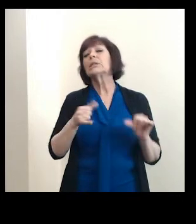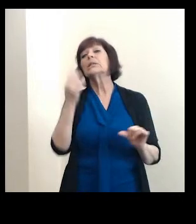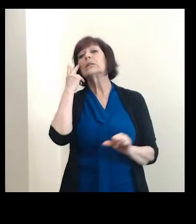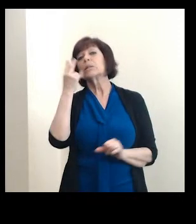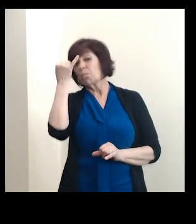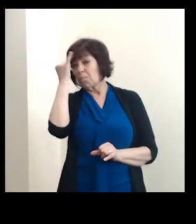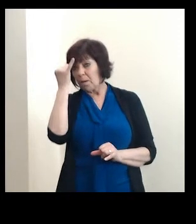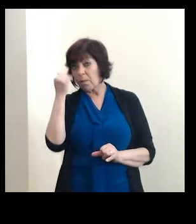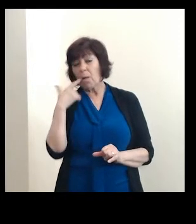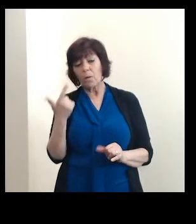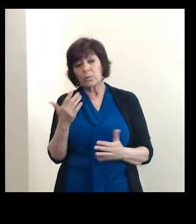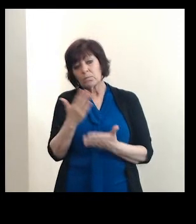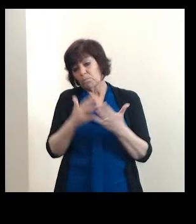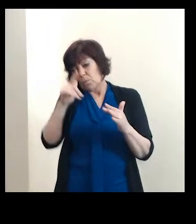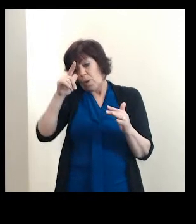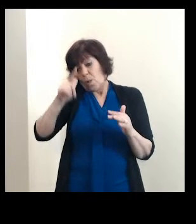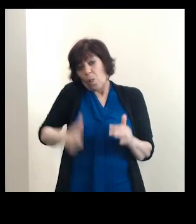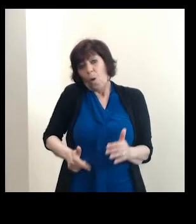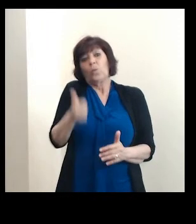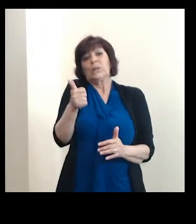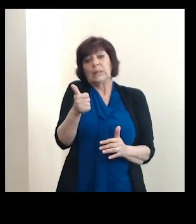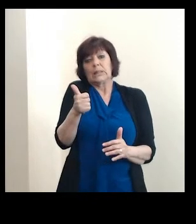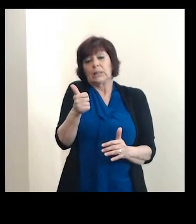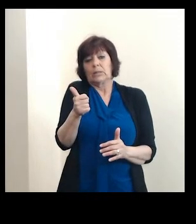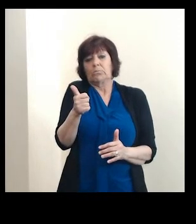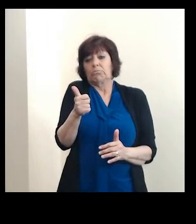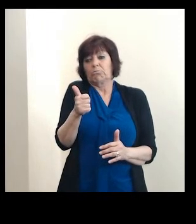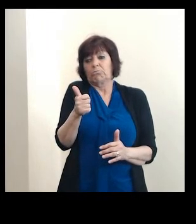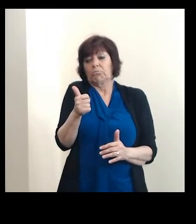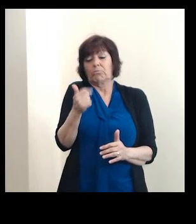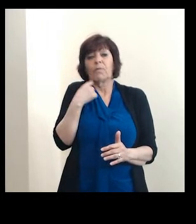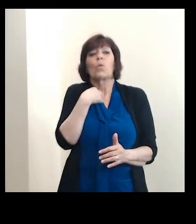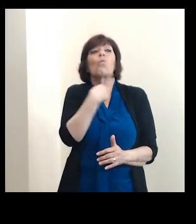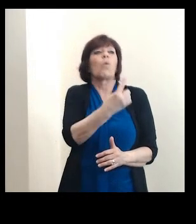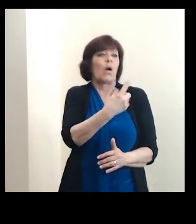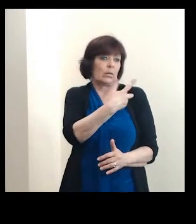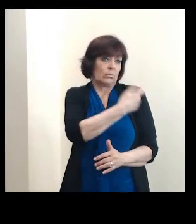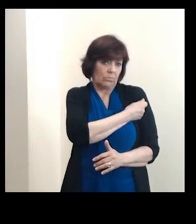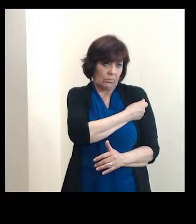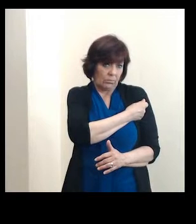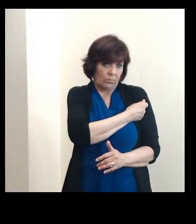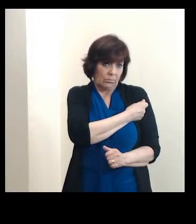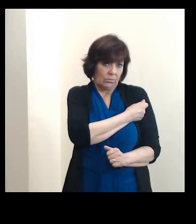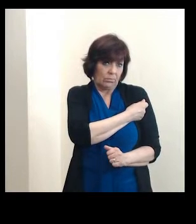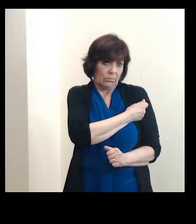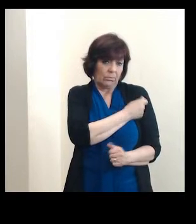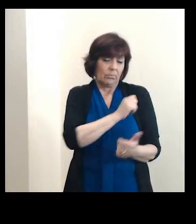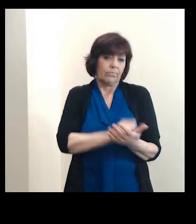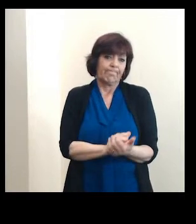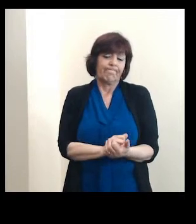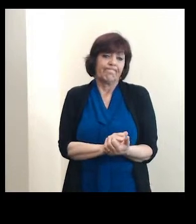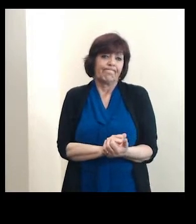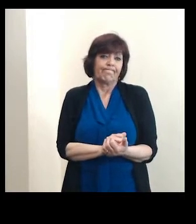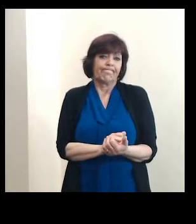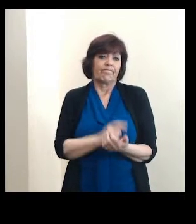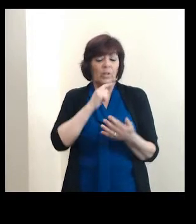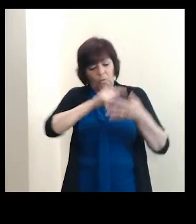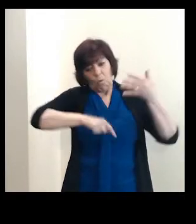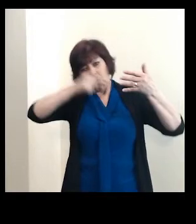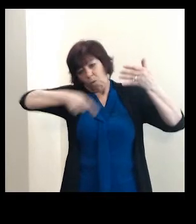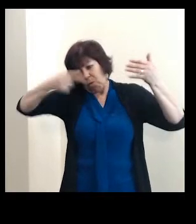Buffalo has some of the lowest vaccination rates for one dose, not two doses, one dose of